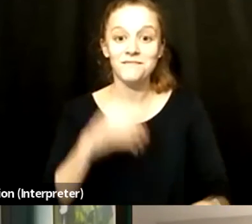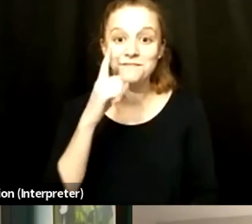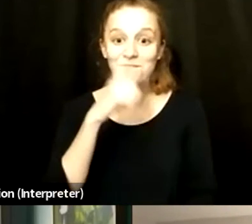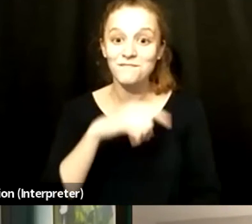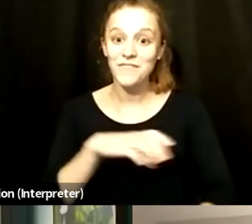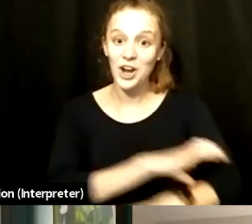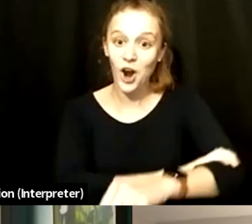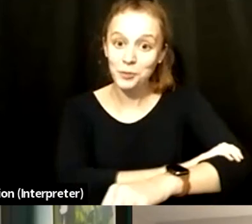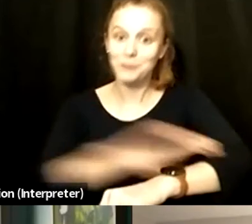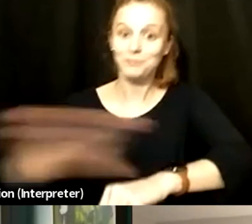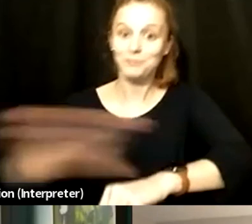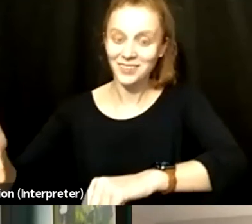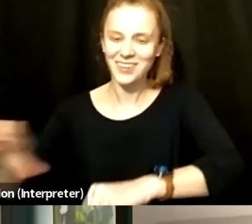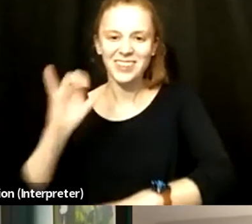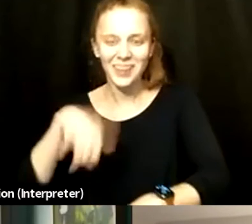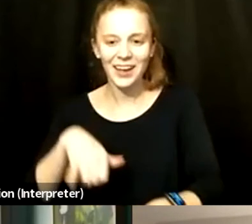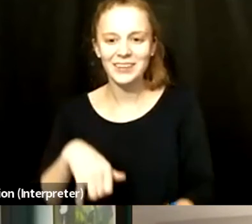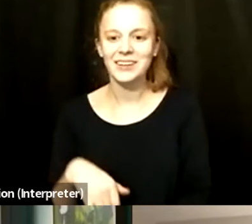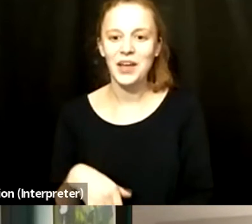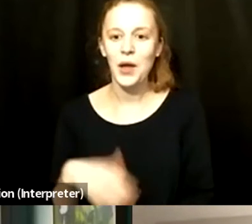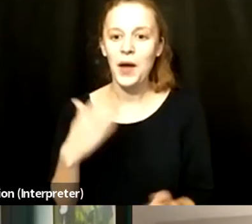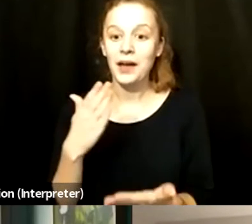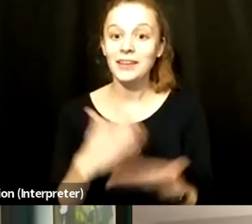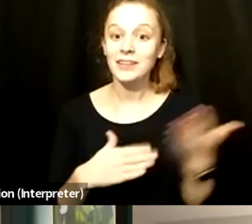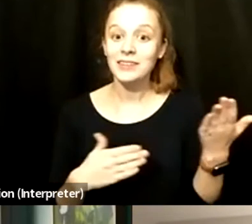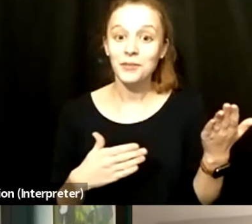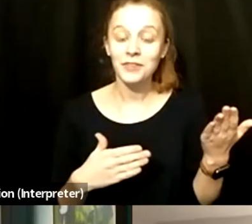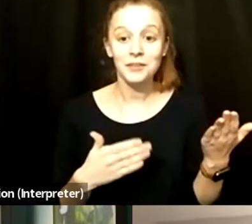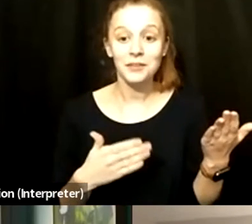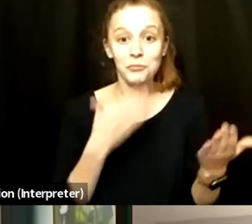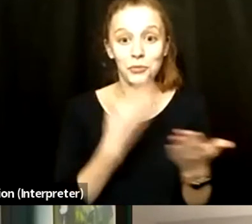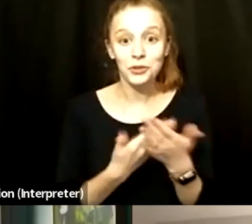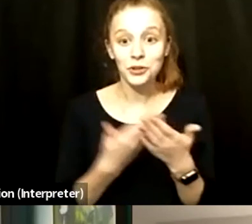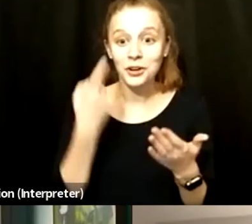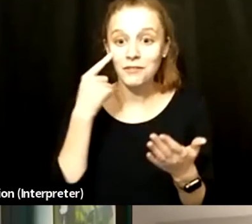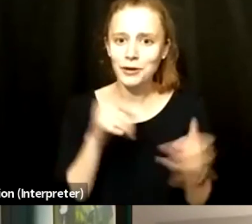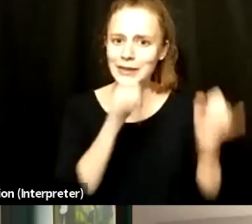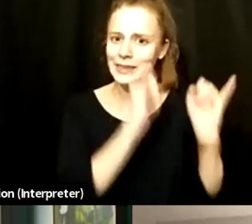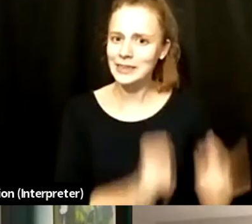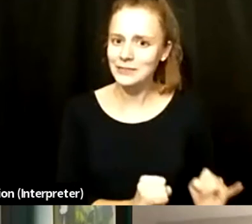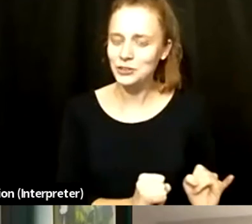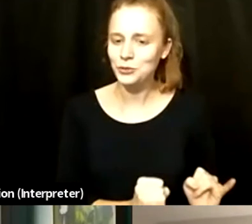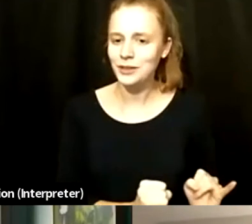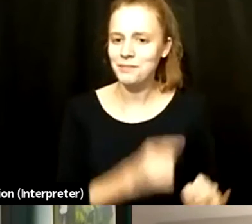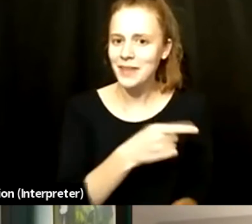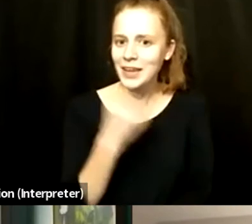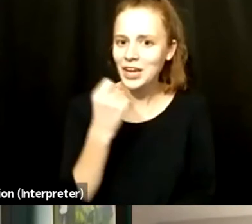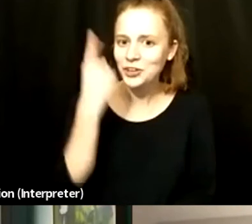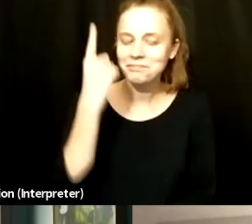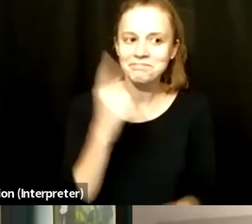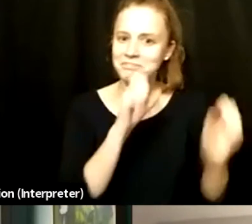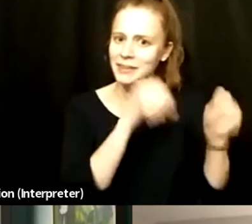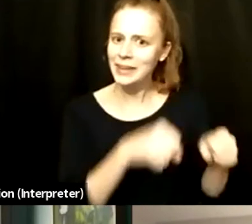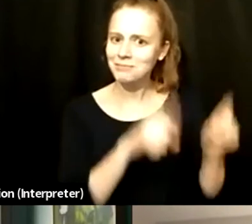that. And while some of it was actually good for individuals to understand, like they can test themselves, they